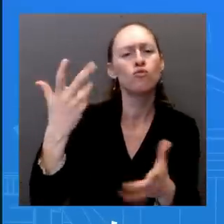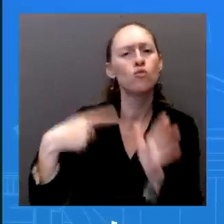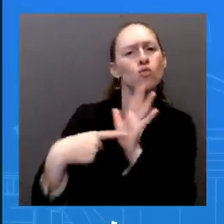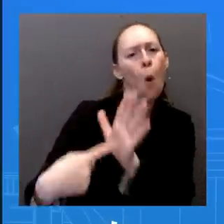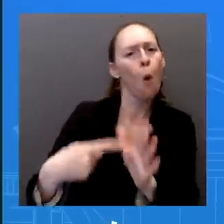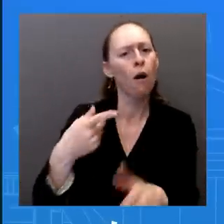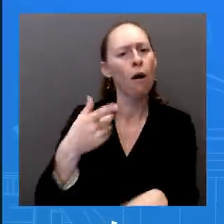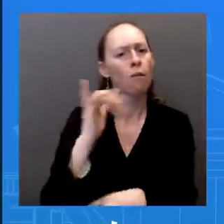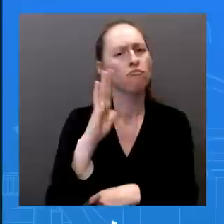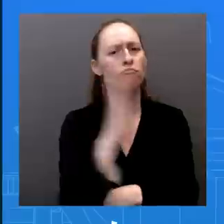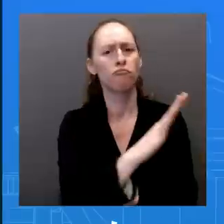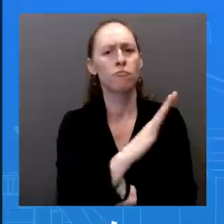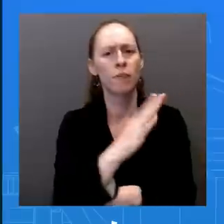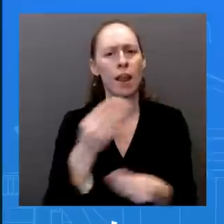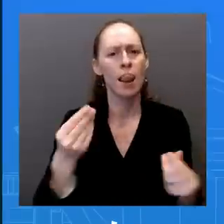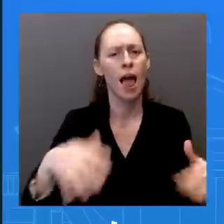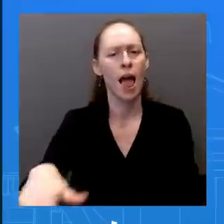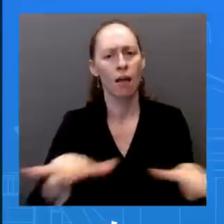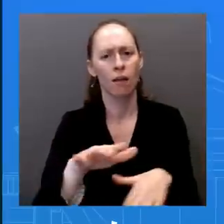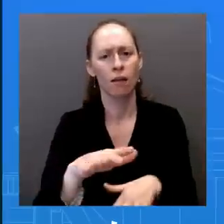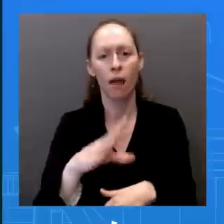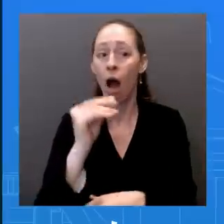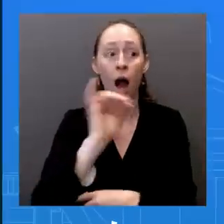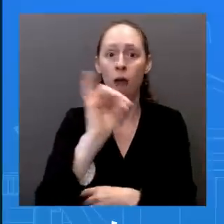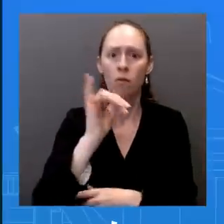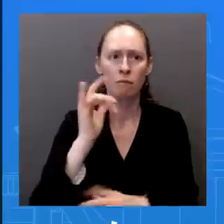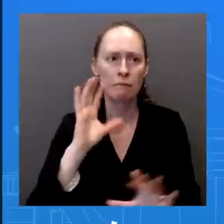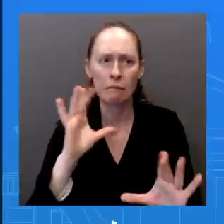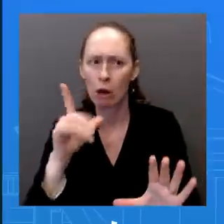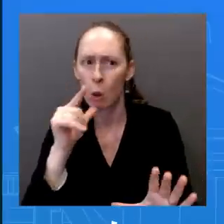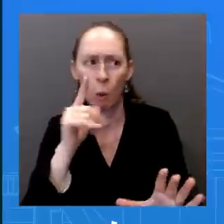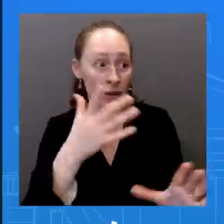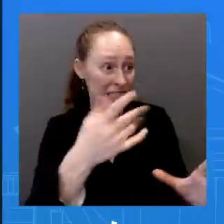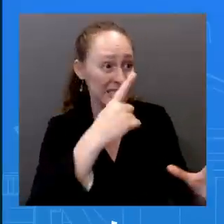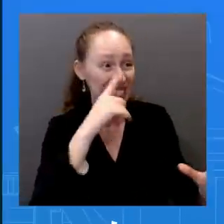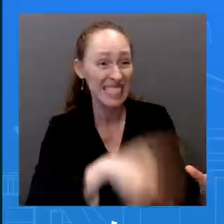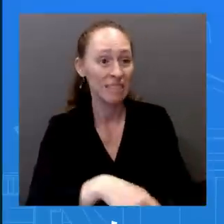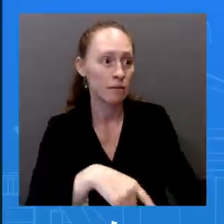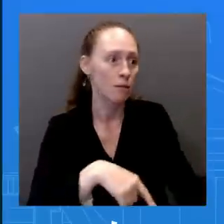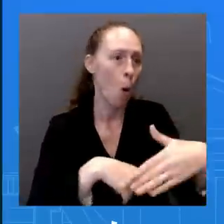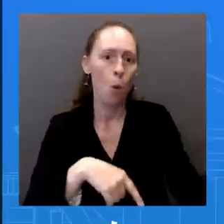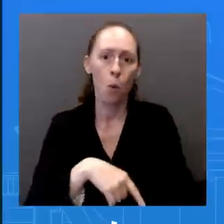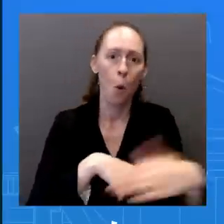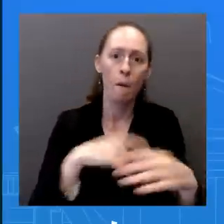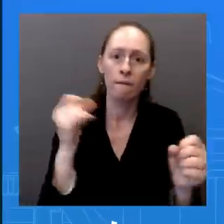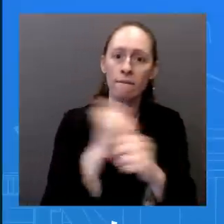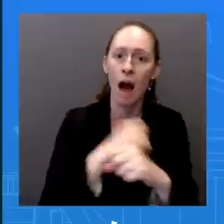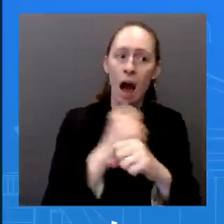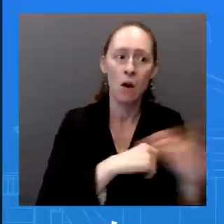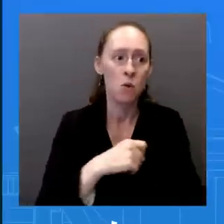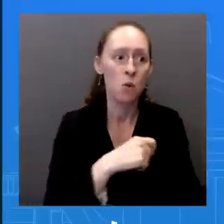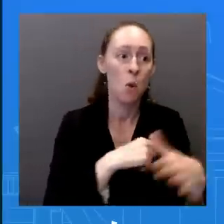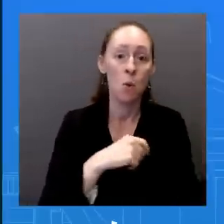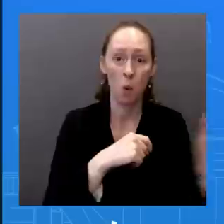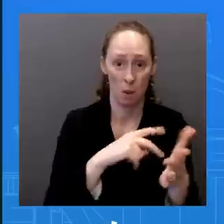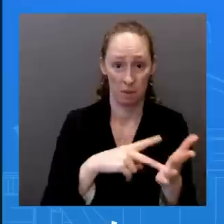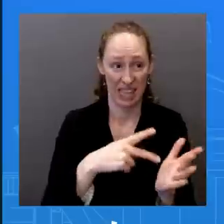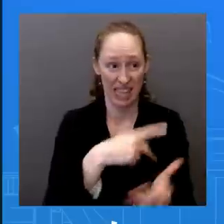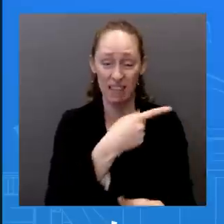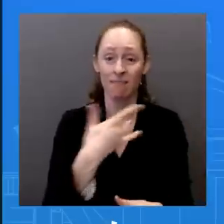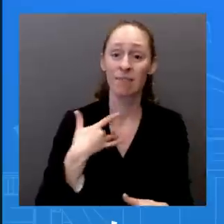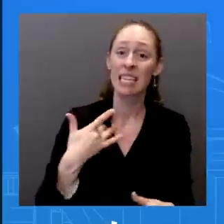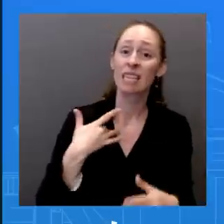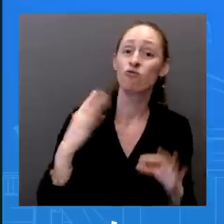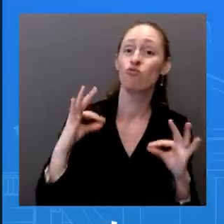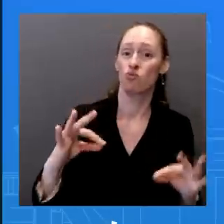fight. These are not the actions of a confident country. These are not acts of strength, quite the opposite. And the